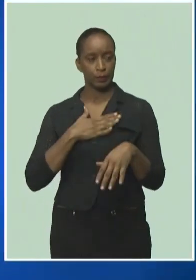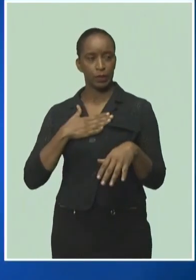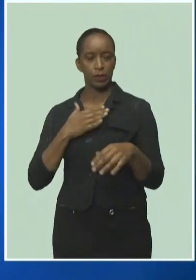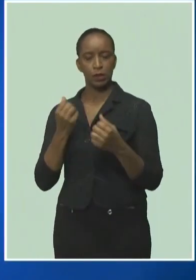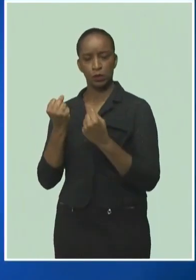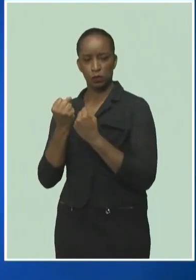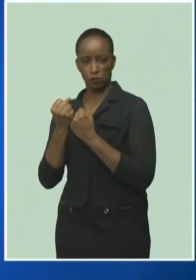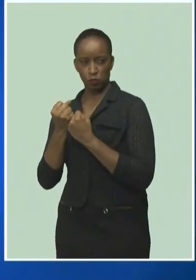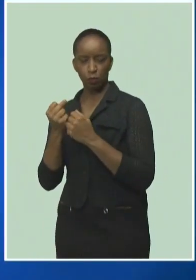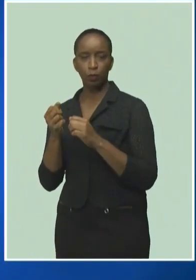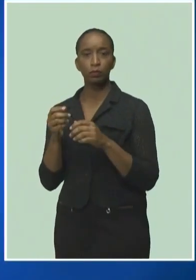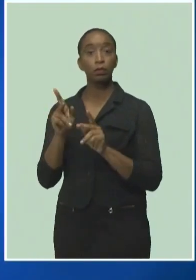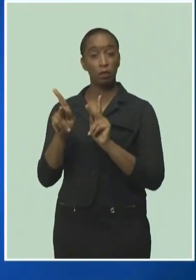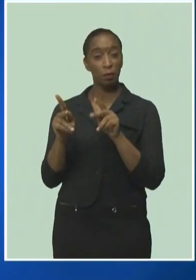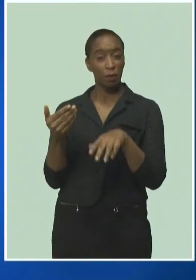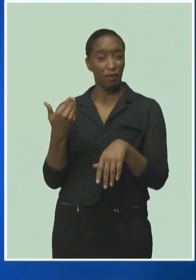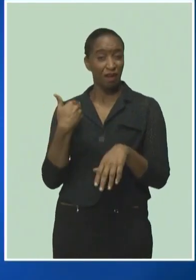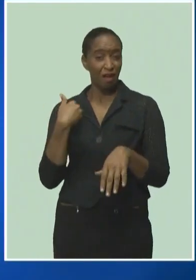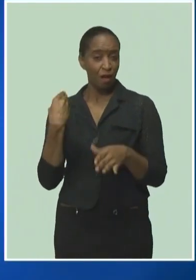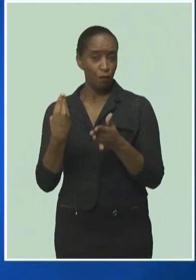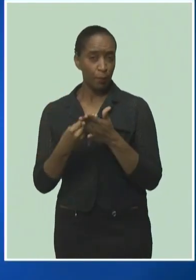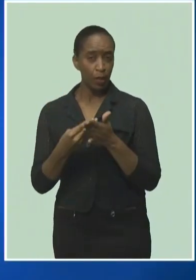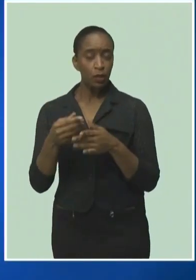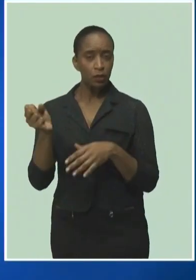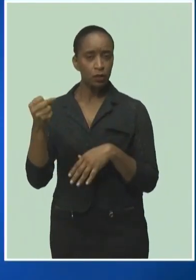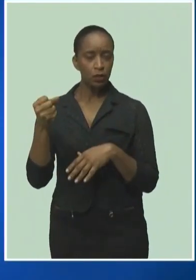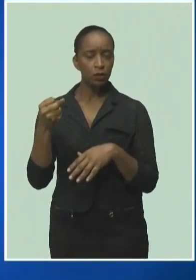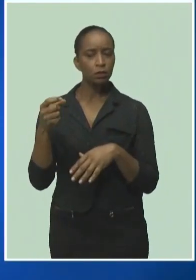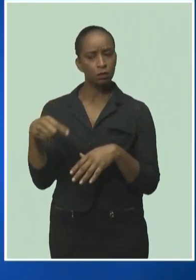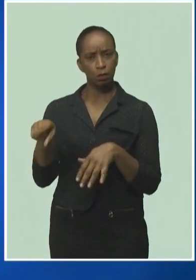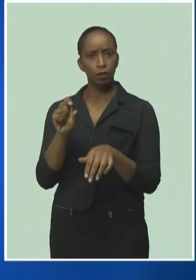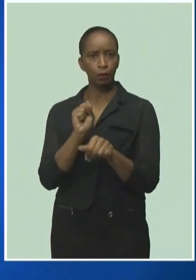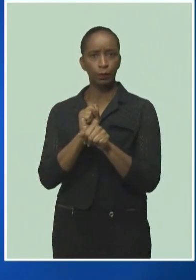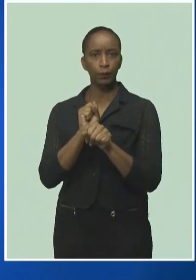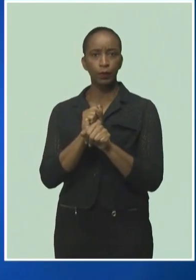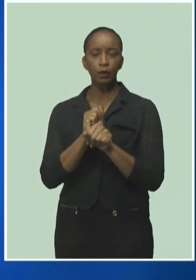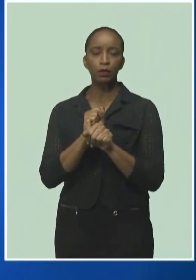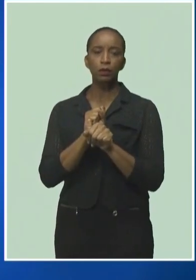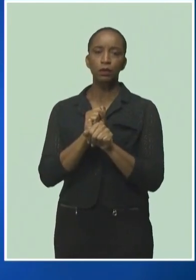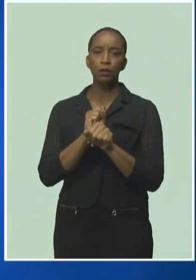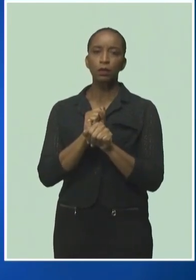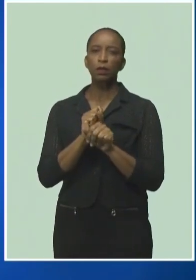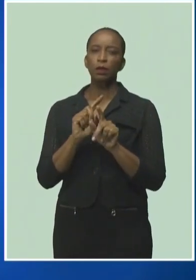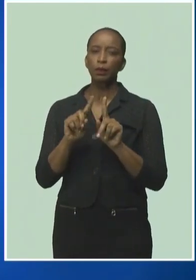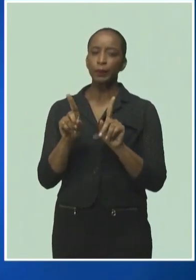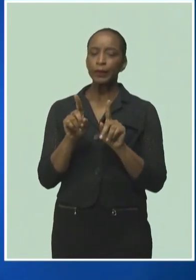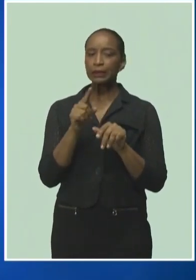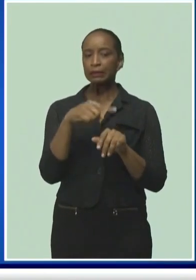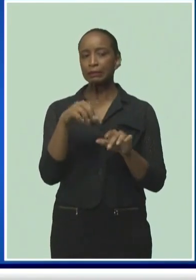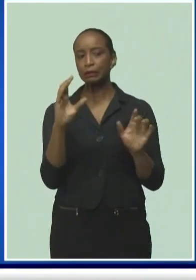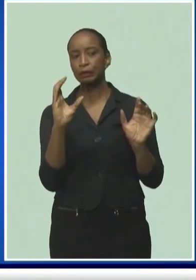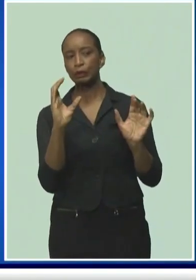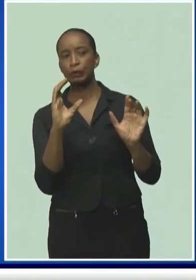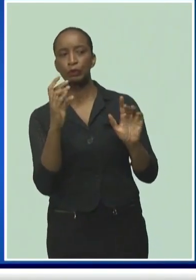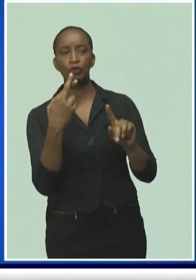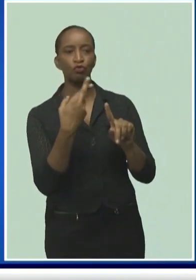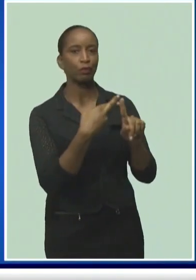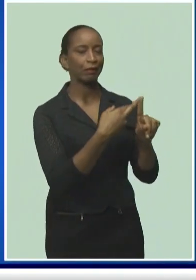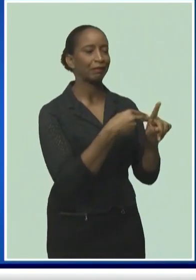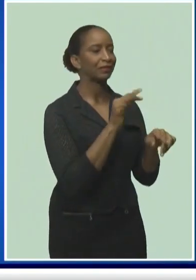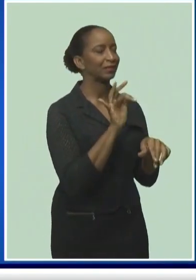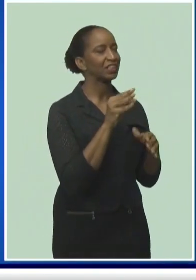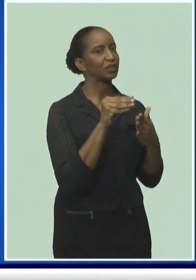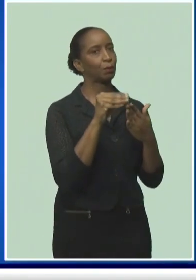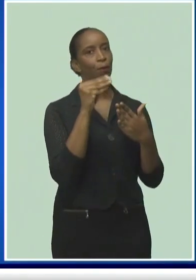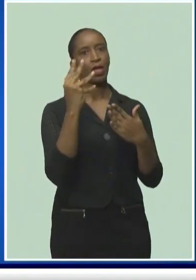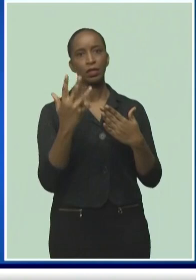Because the persons do have money. And as Ms. Marie said, they're working. It's just that they can't find reasonable rent to properties